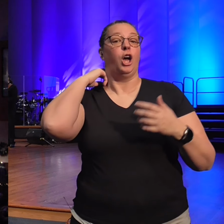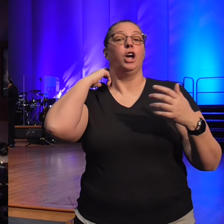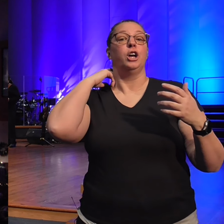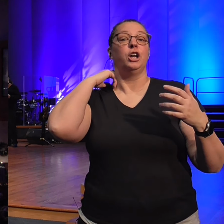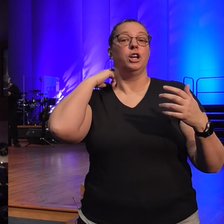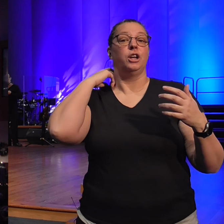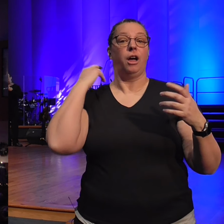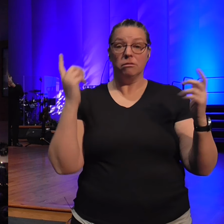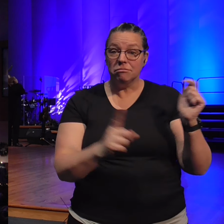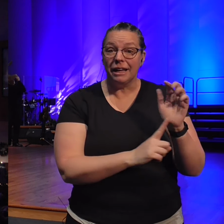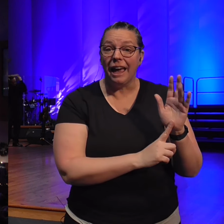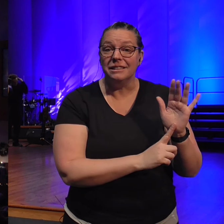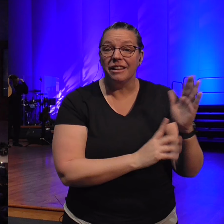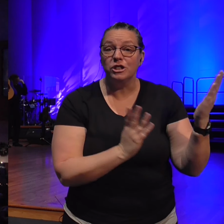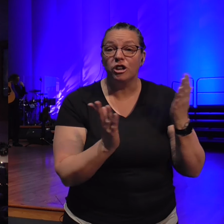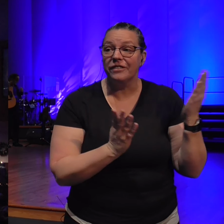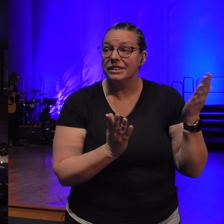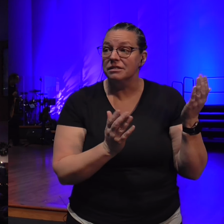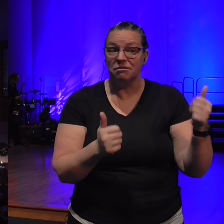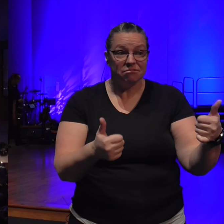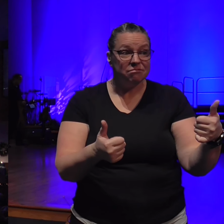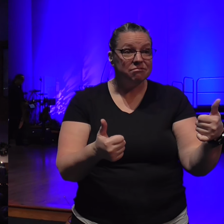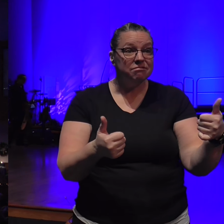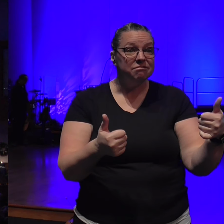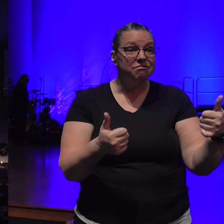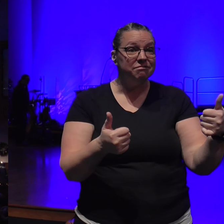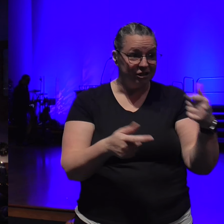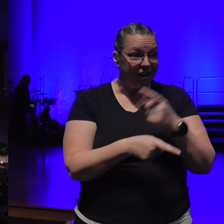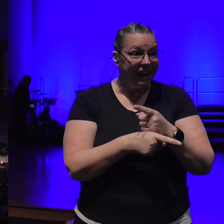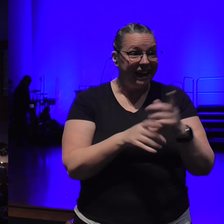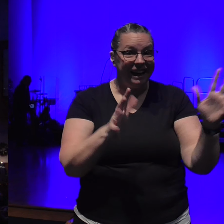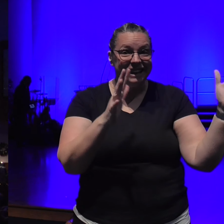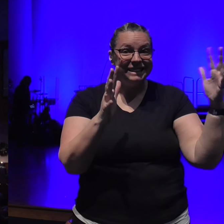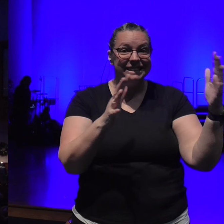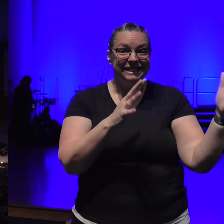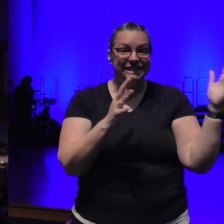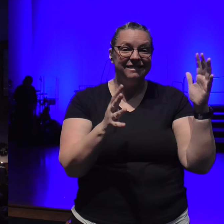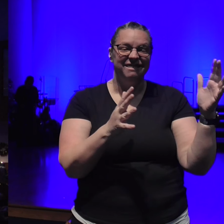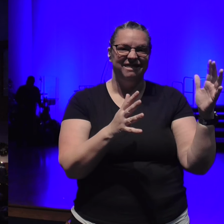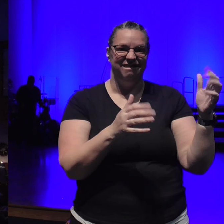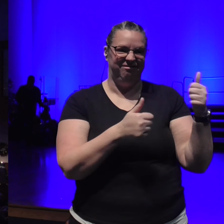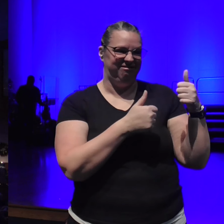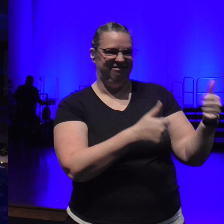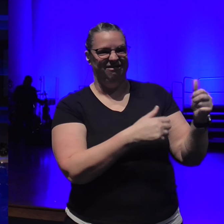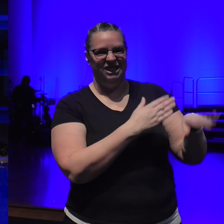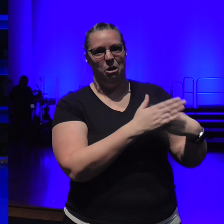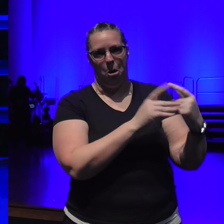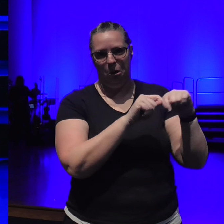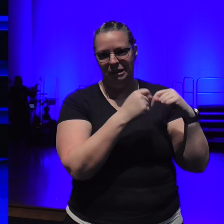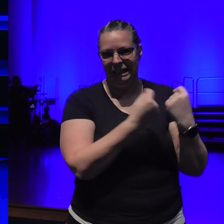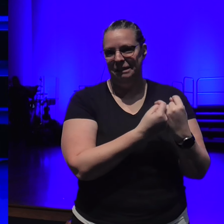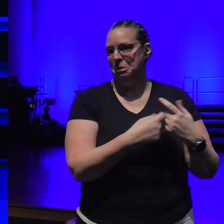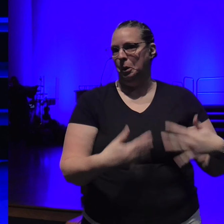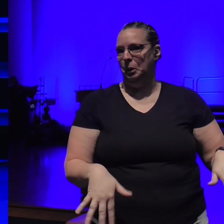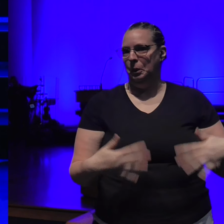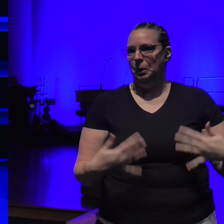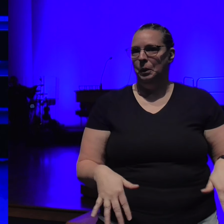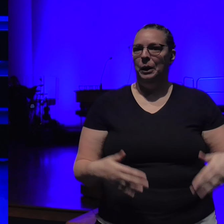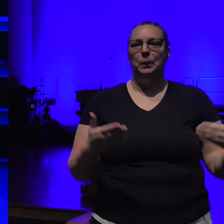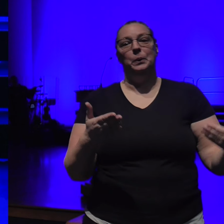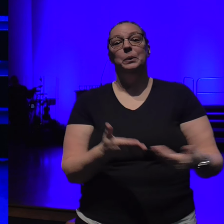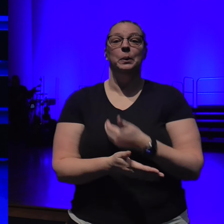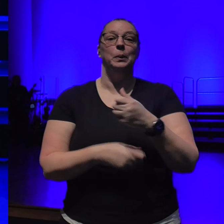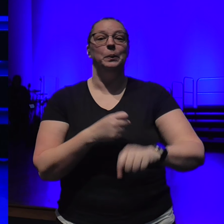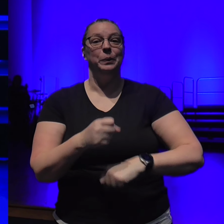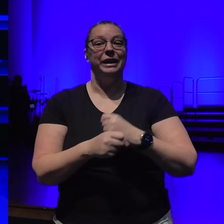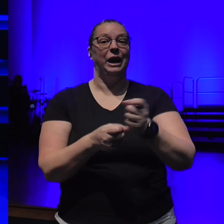How about those candlelight services? Were those fantastic or what? Kudos to the whole team. It's New Year's